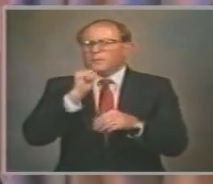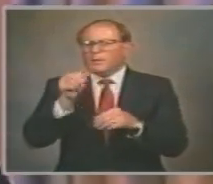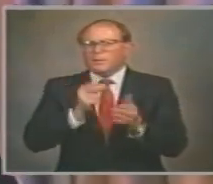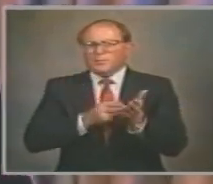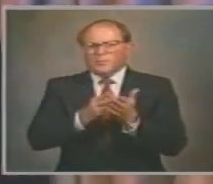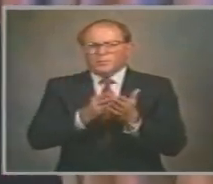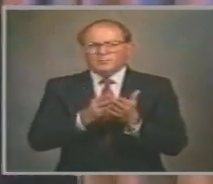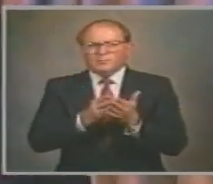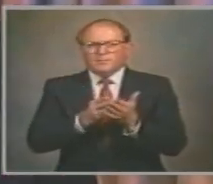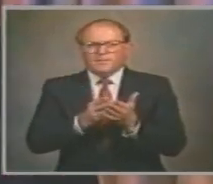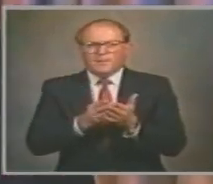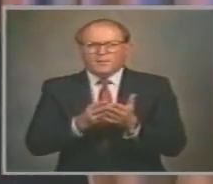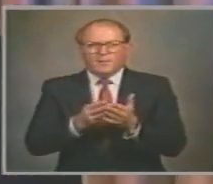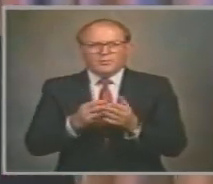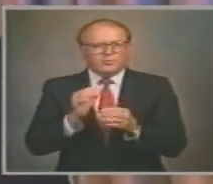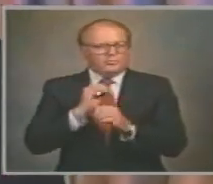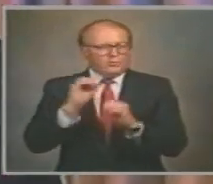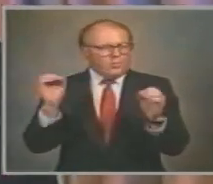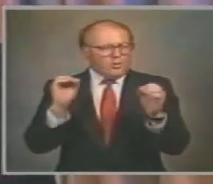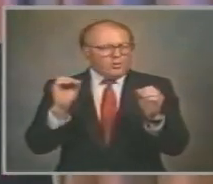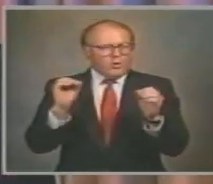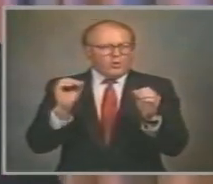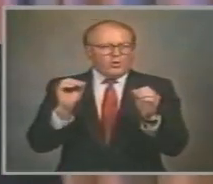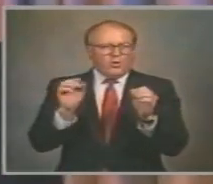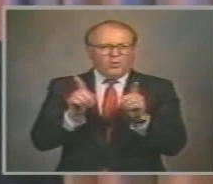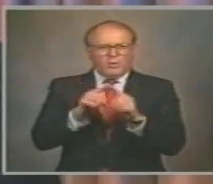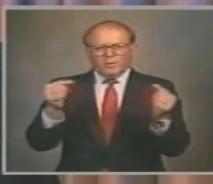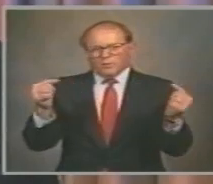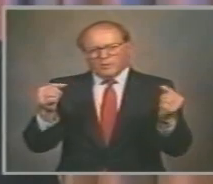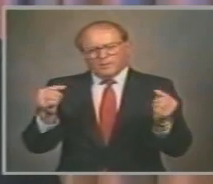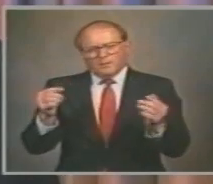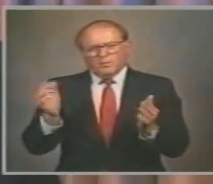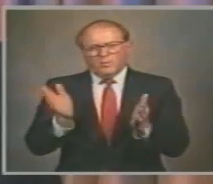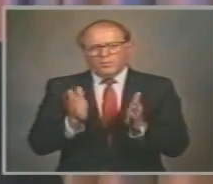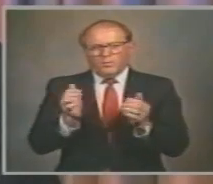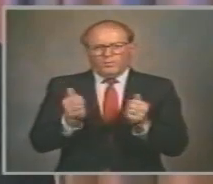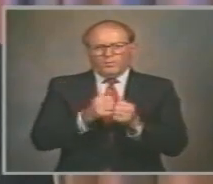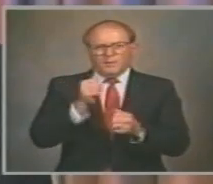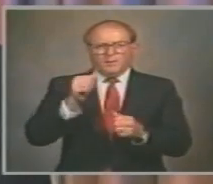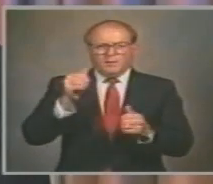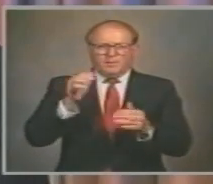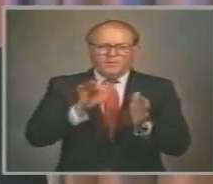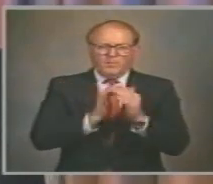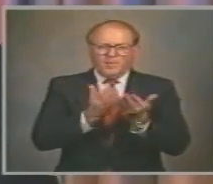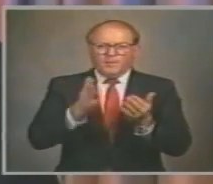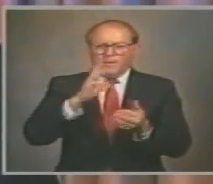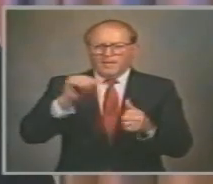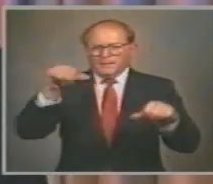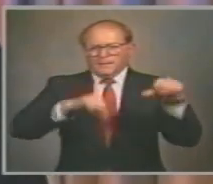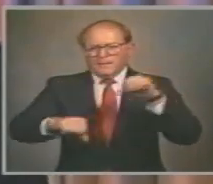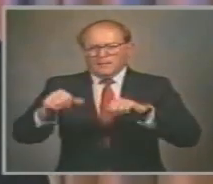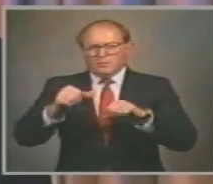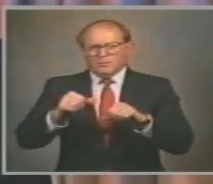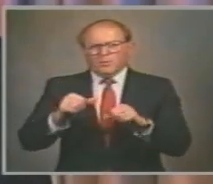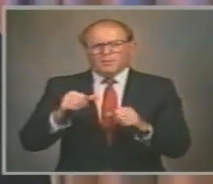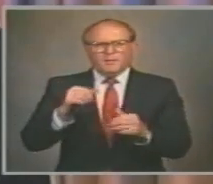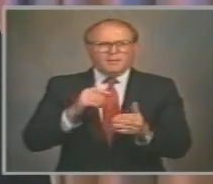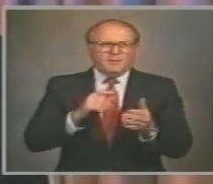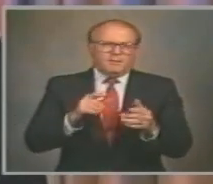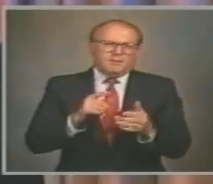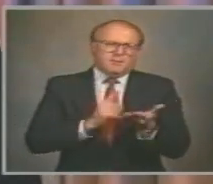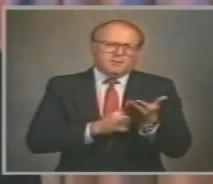There really should be no conflict between religious faith grounded in the Bible and the natural sciences. Just as the one mentioned